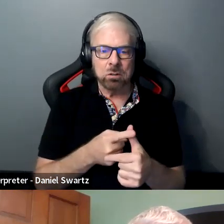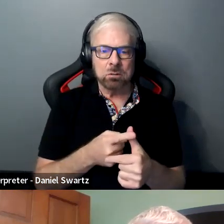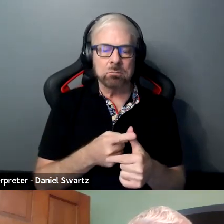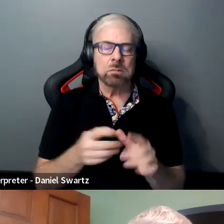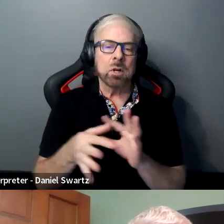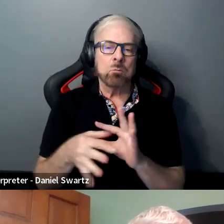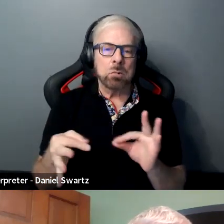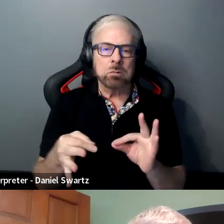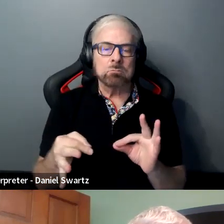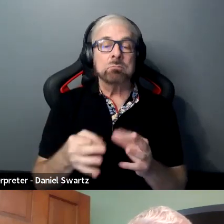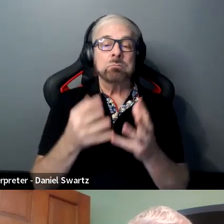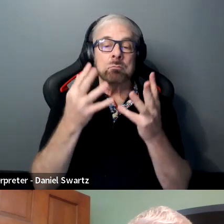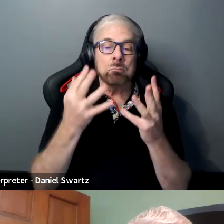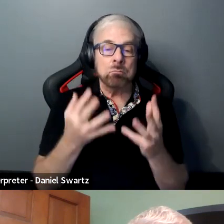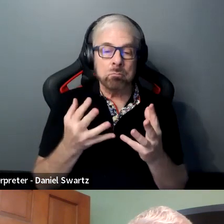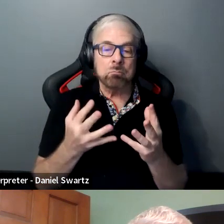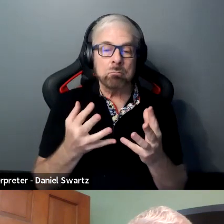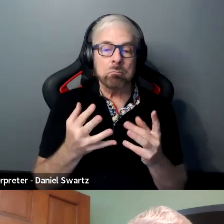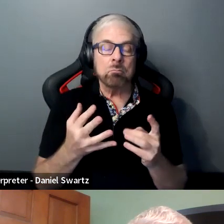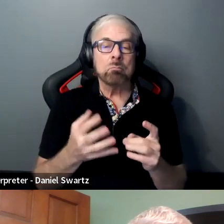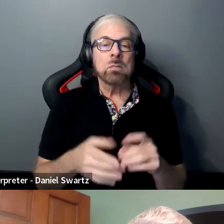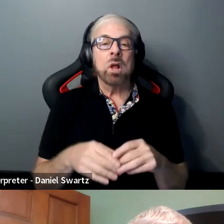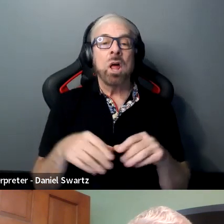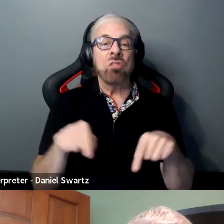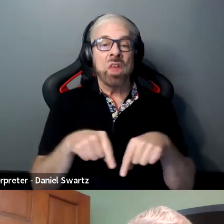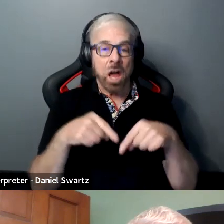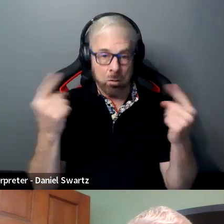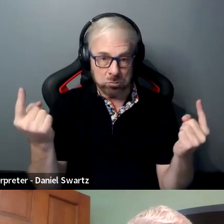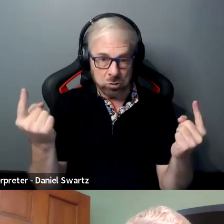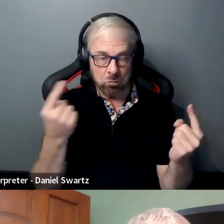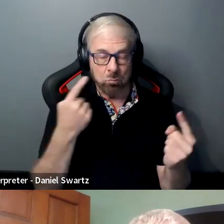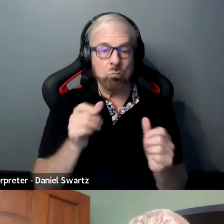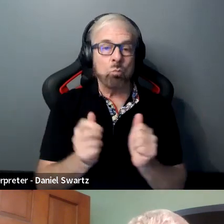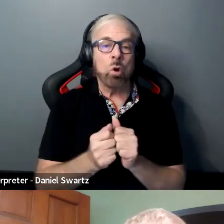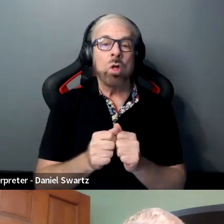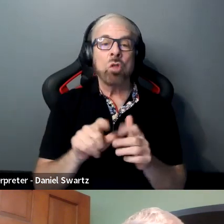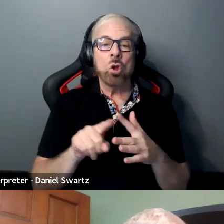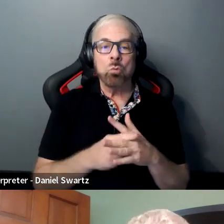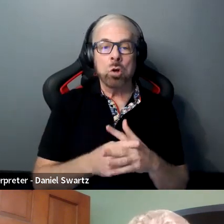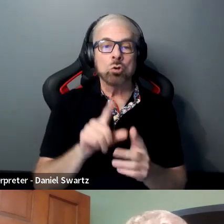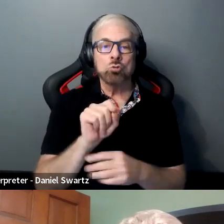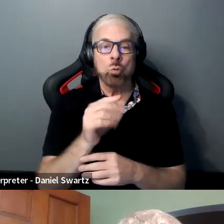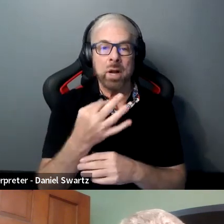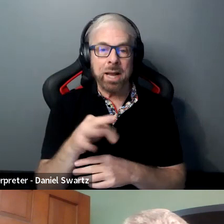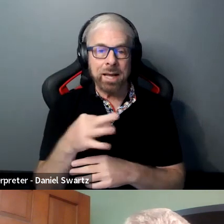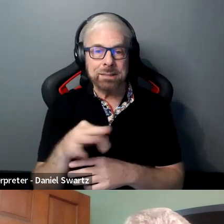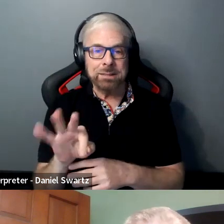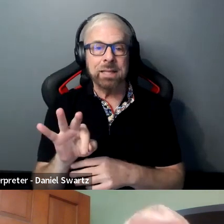comment. Unfortunately, the opposition to the original 2019